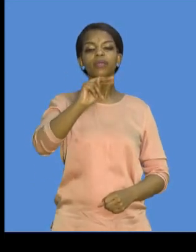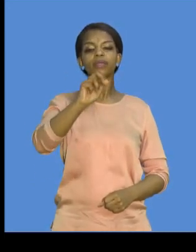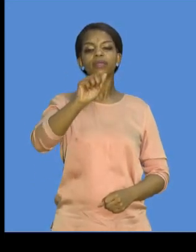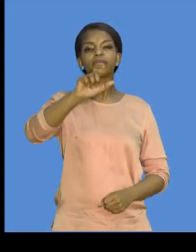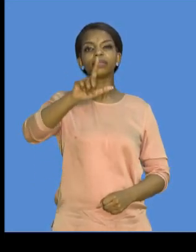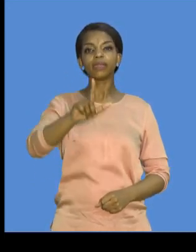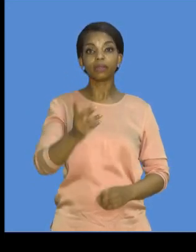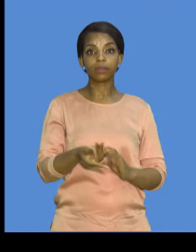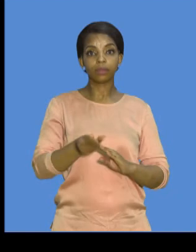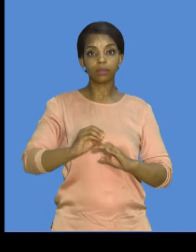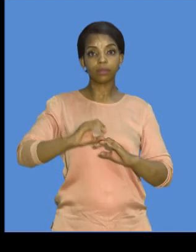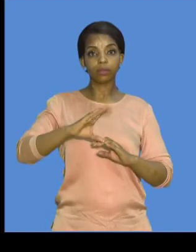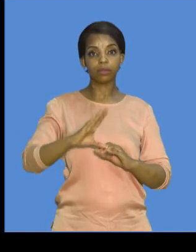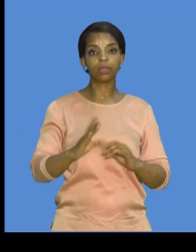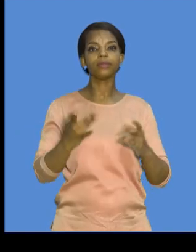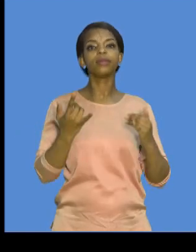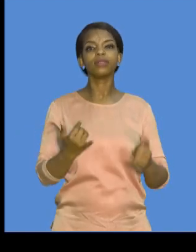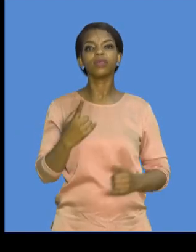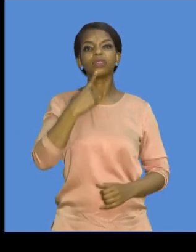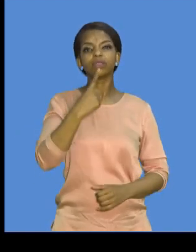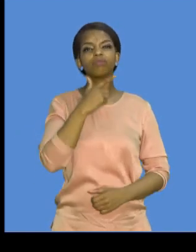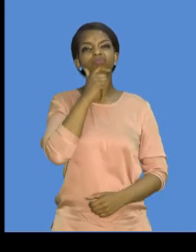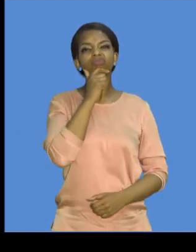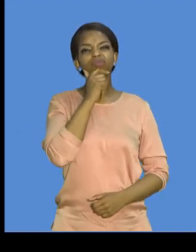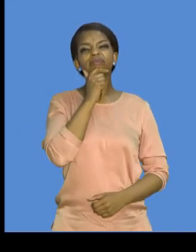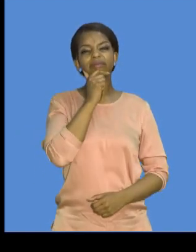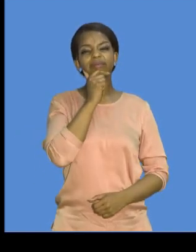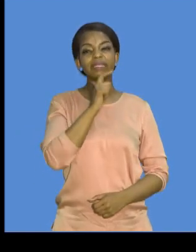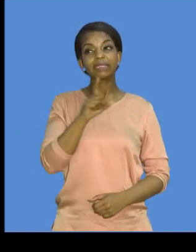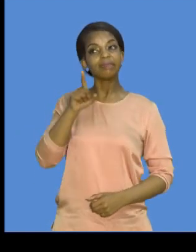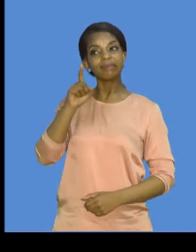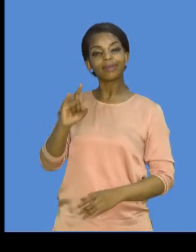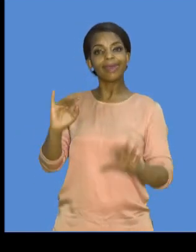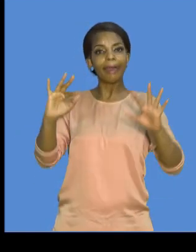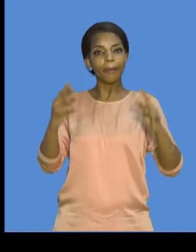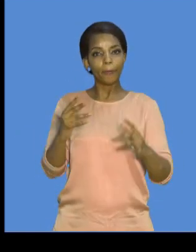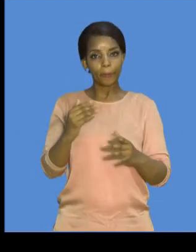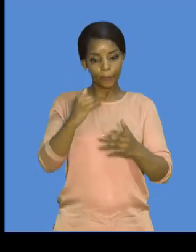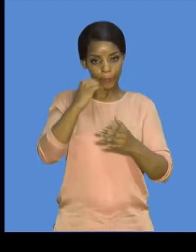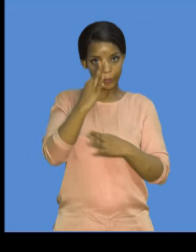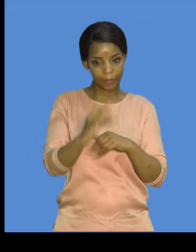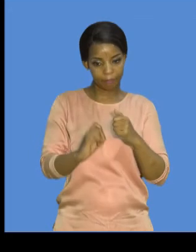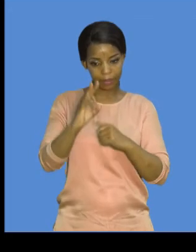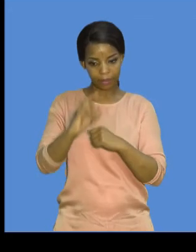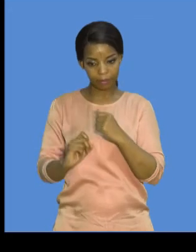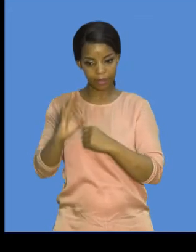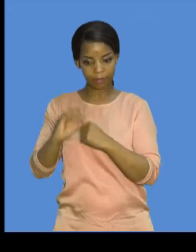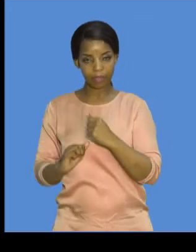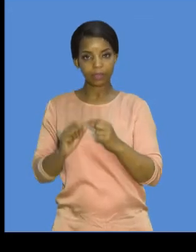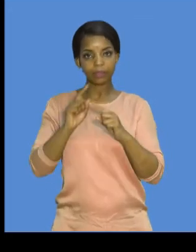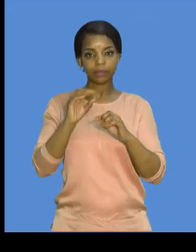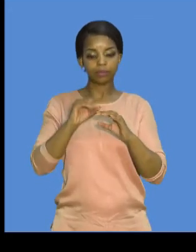then continue and say, okay, how is this compounded quarterly, then we're now talking about